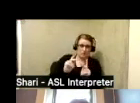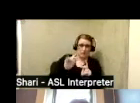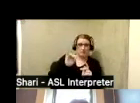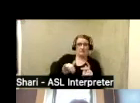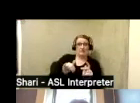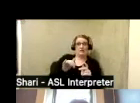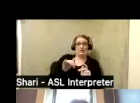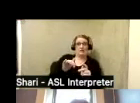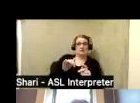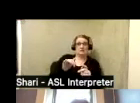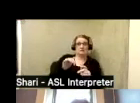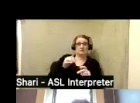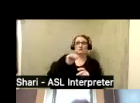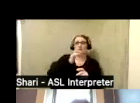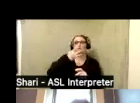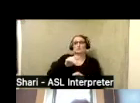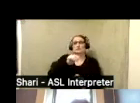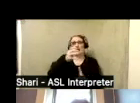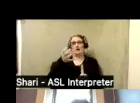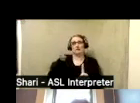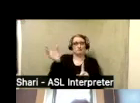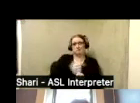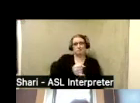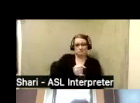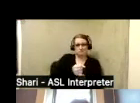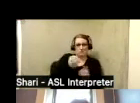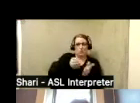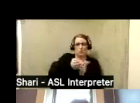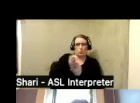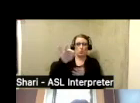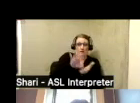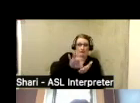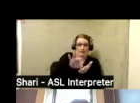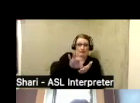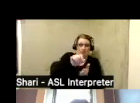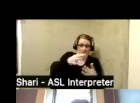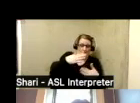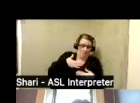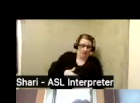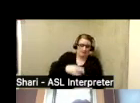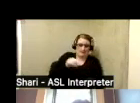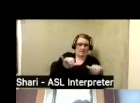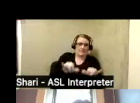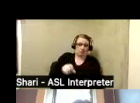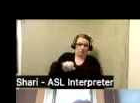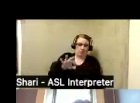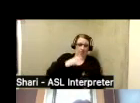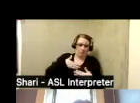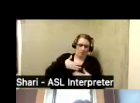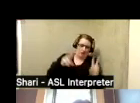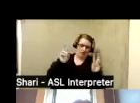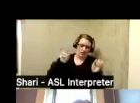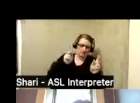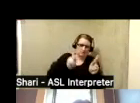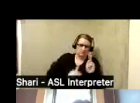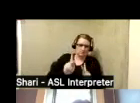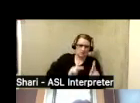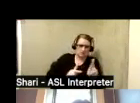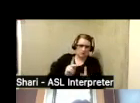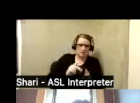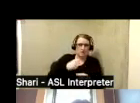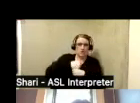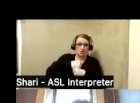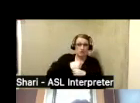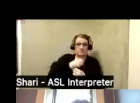its capture through the counting of bodies, in the measuring of bodies, this is a quotation, in the creation and